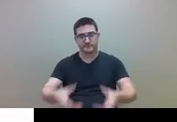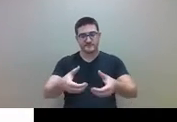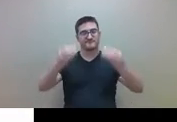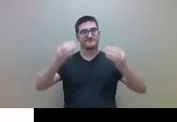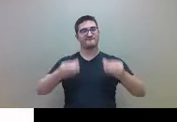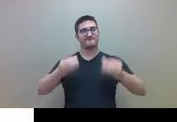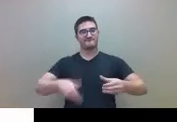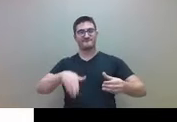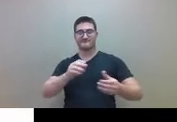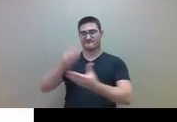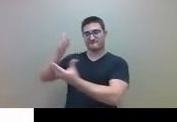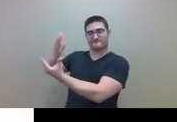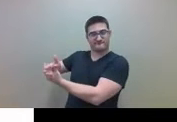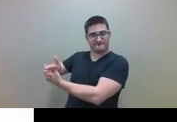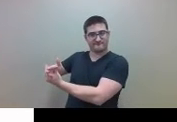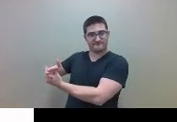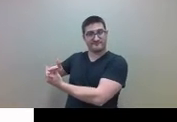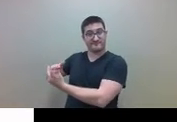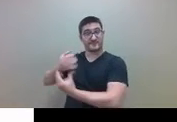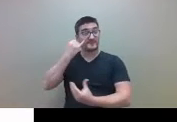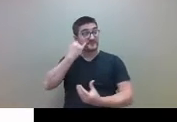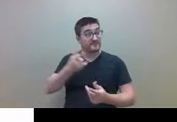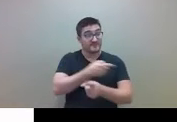does help with the role.